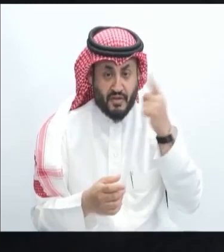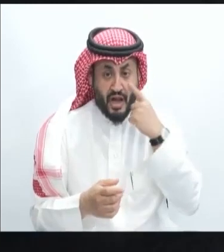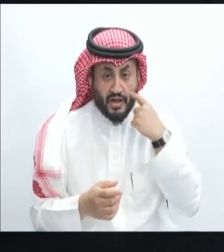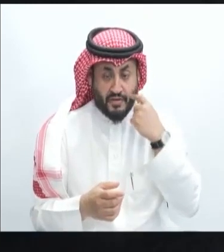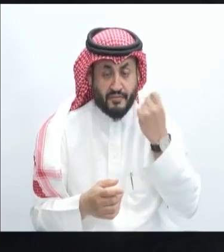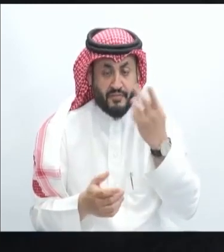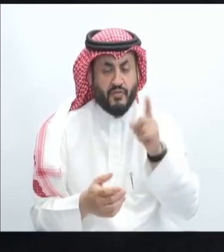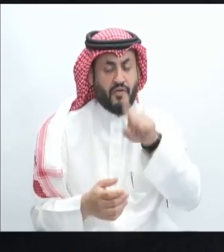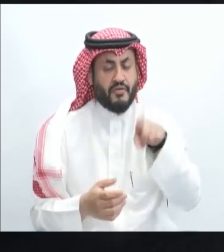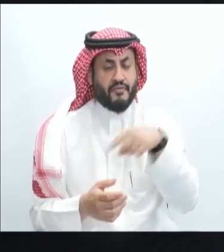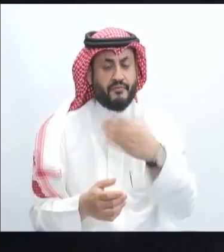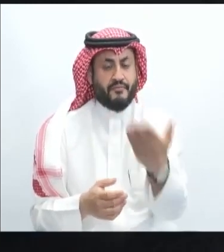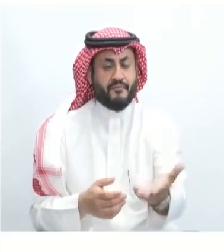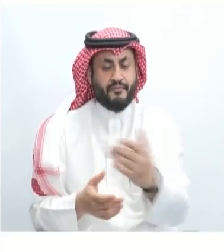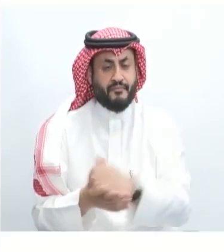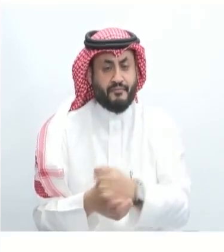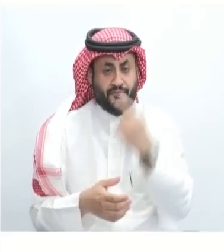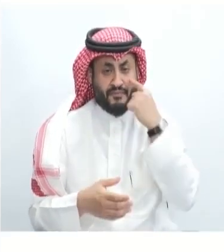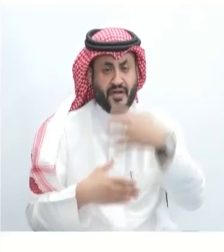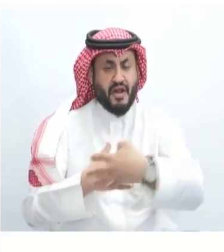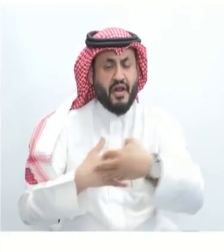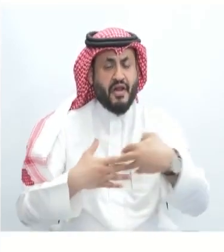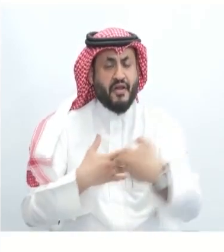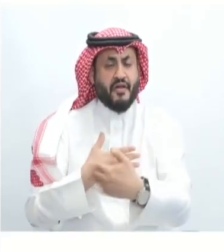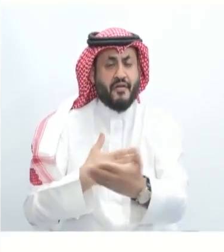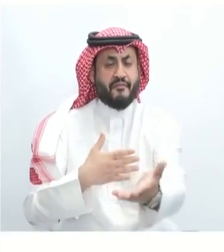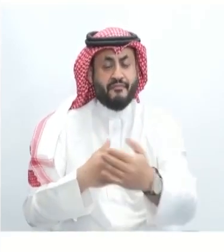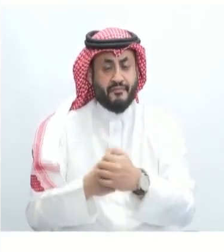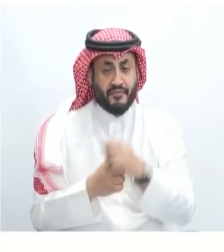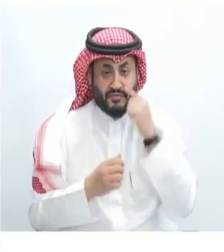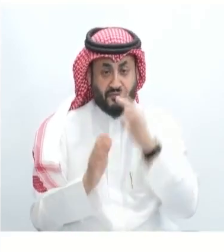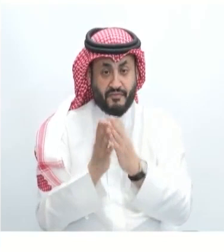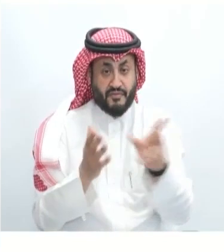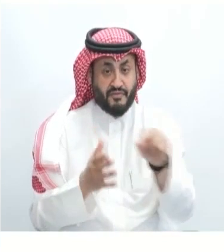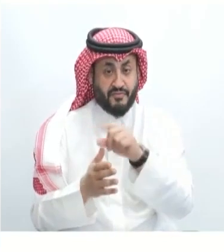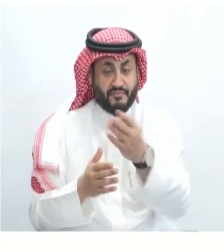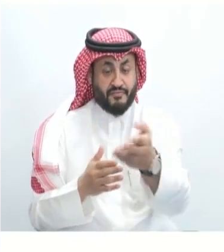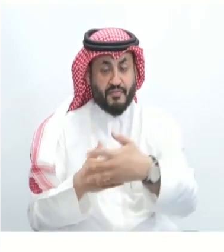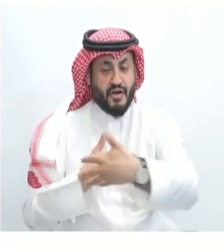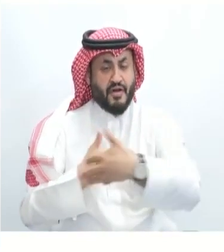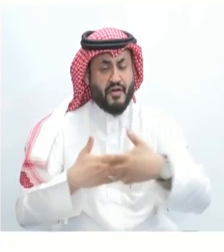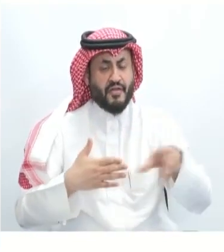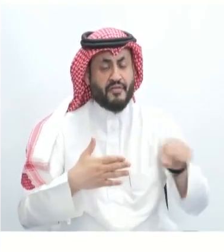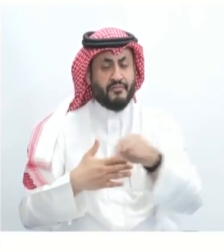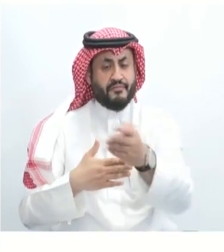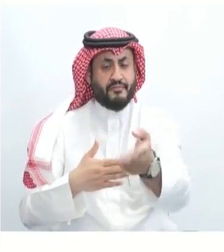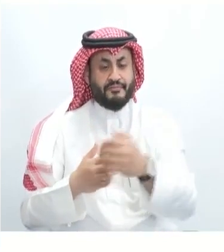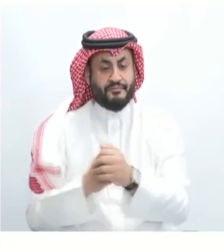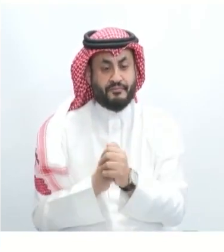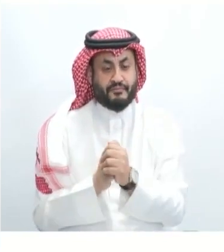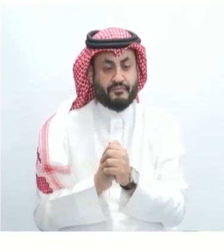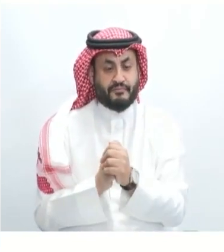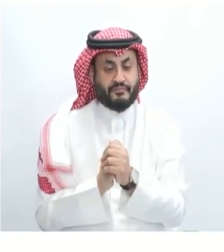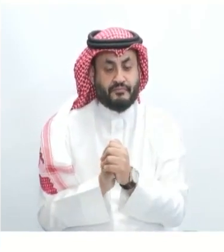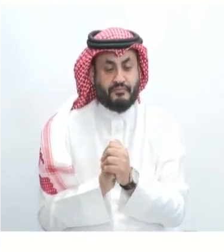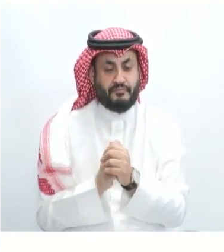healthy life or not. So here on your books, you will see a table similar to this, where